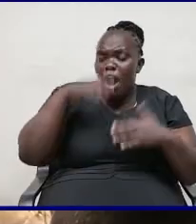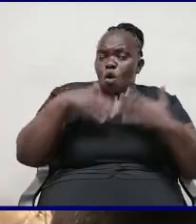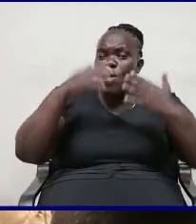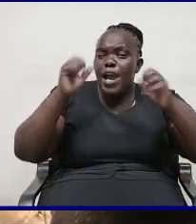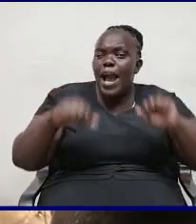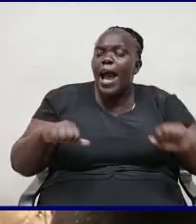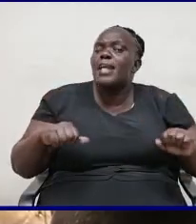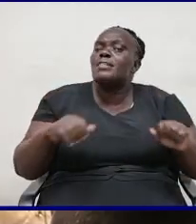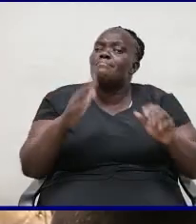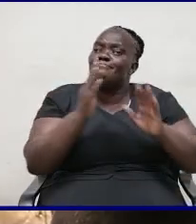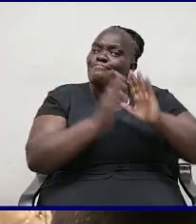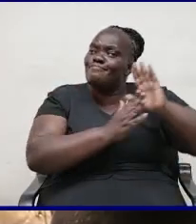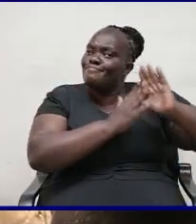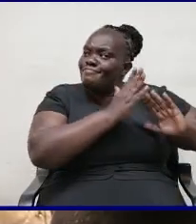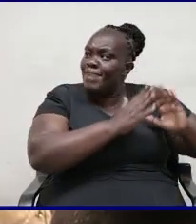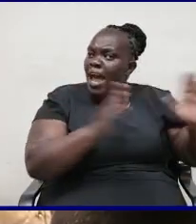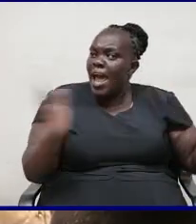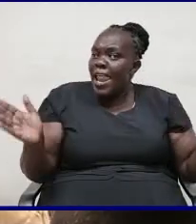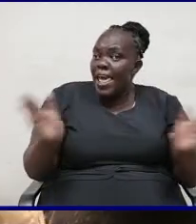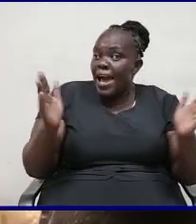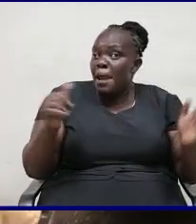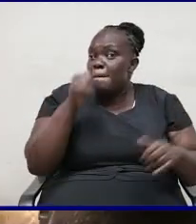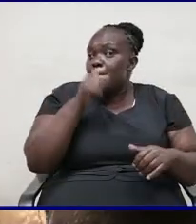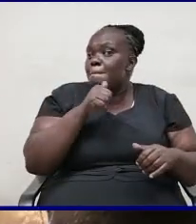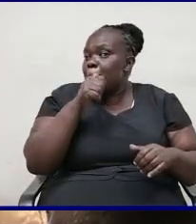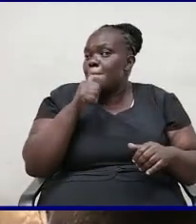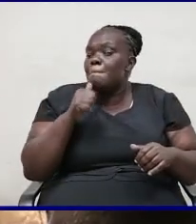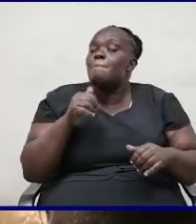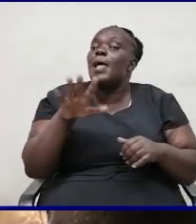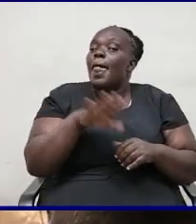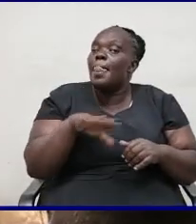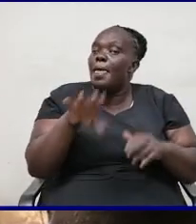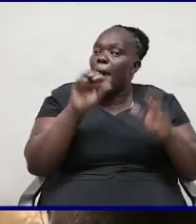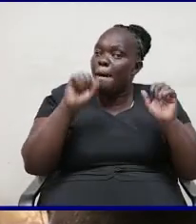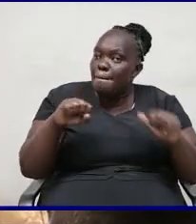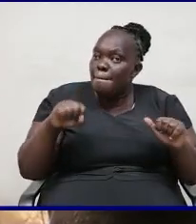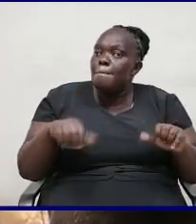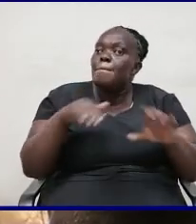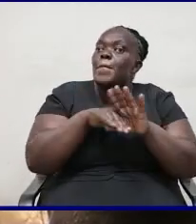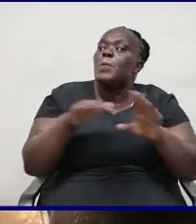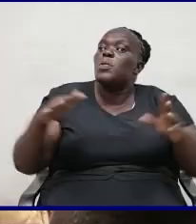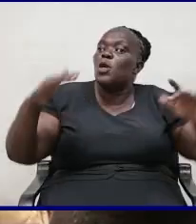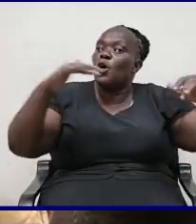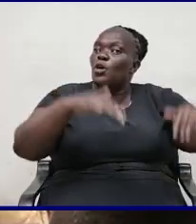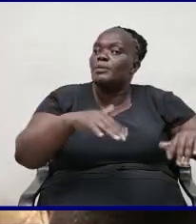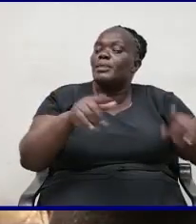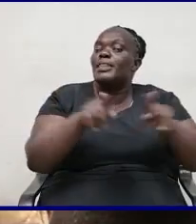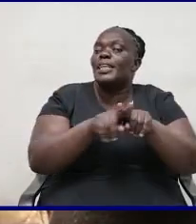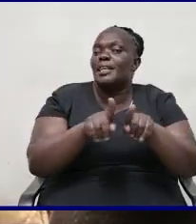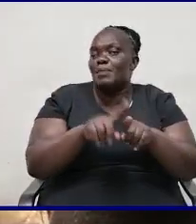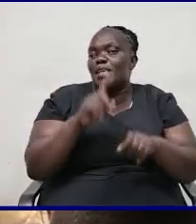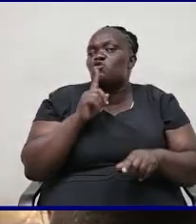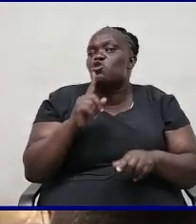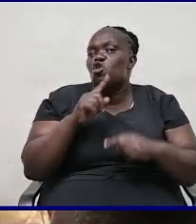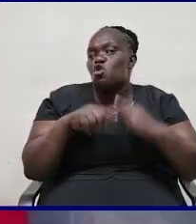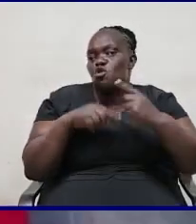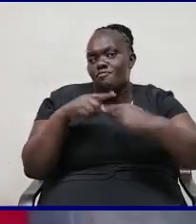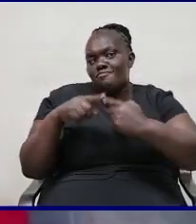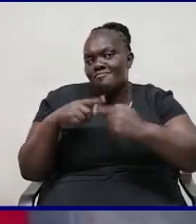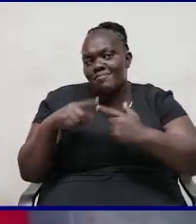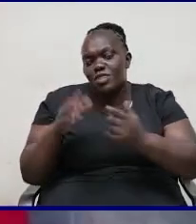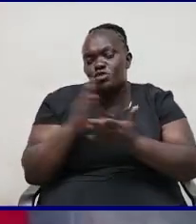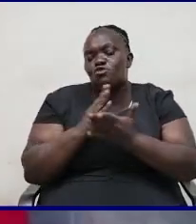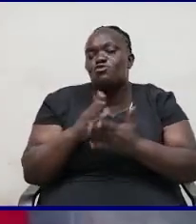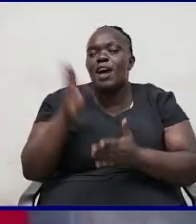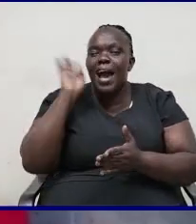we can package, how we can encourage the private sector to be able to, to put up conference facilities and so on. And you just have